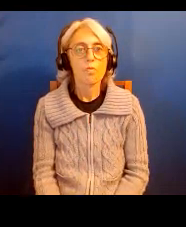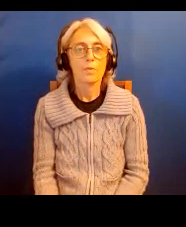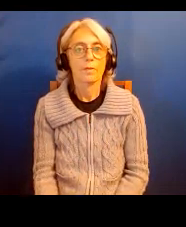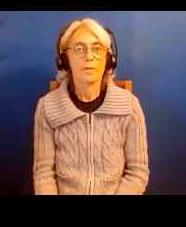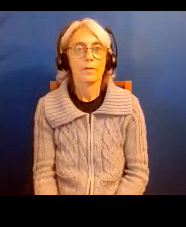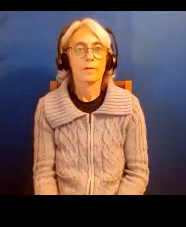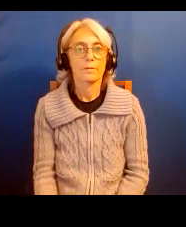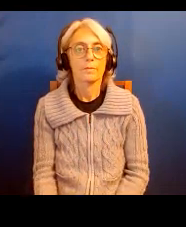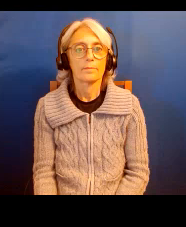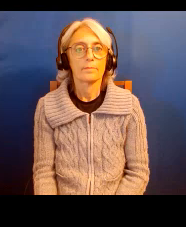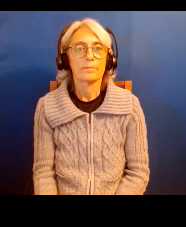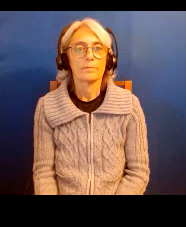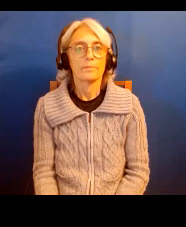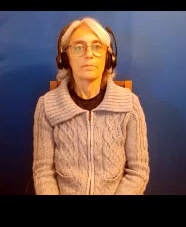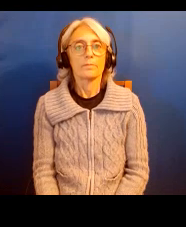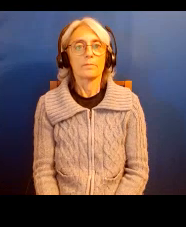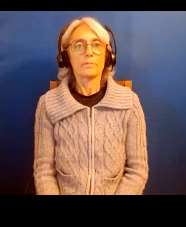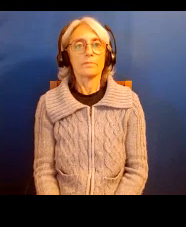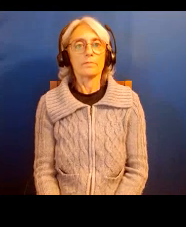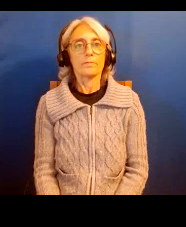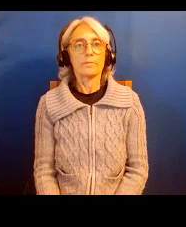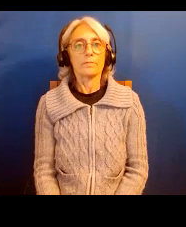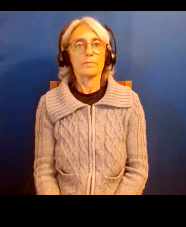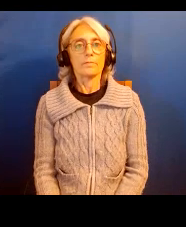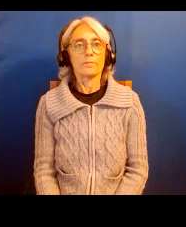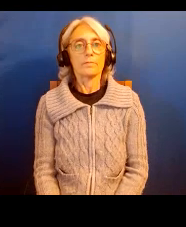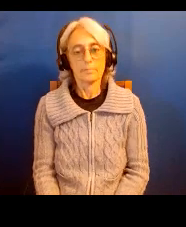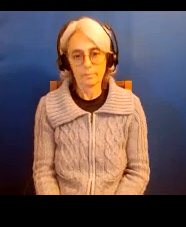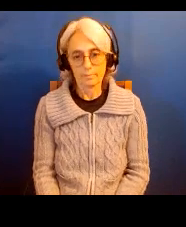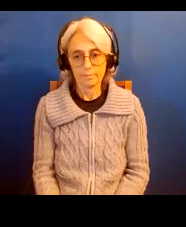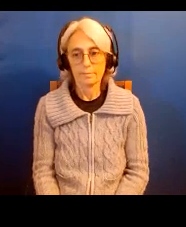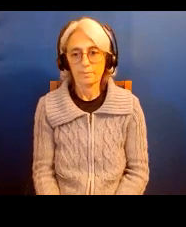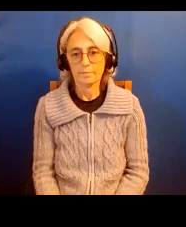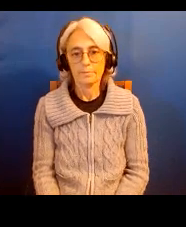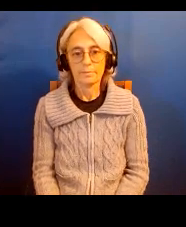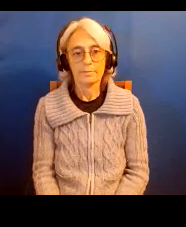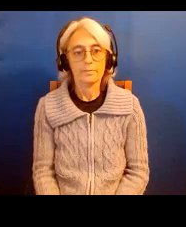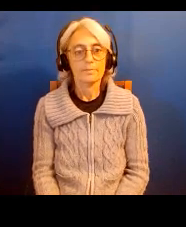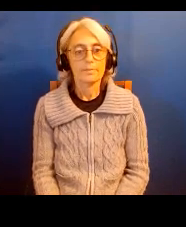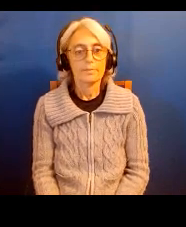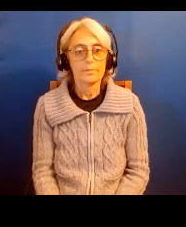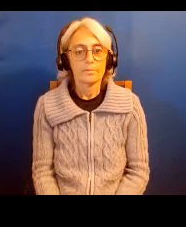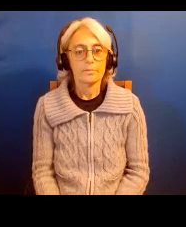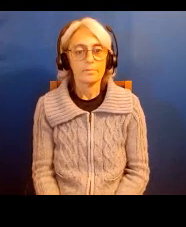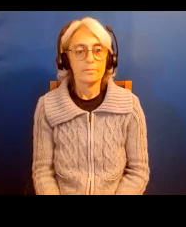airports, airport users, and the communities they serve. Next slide, please.